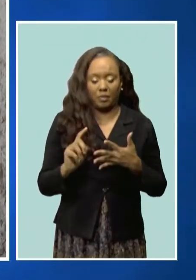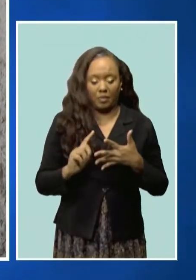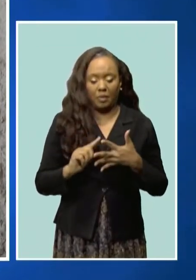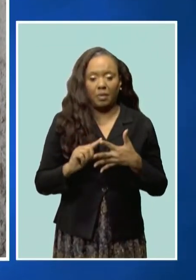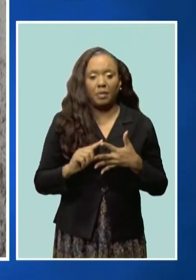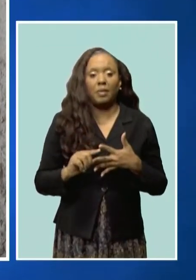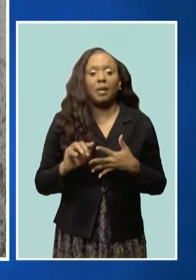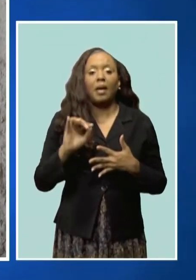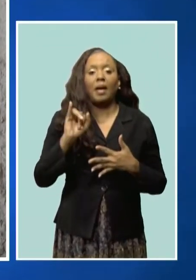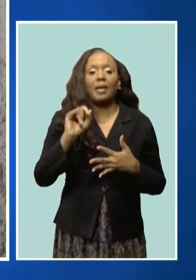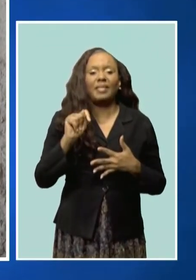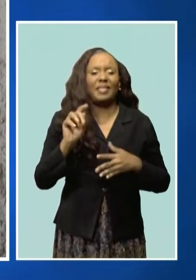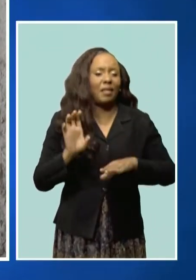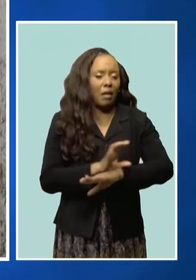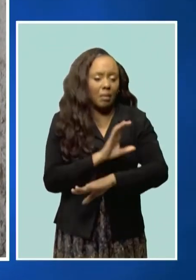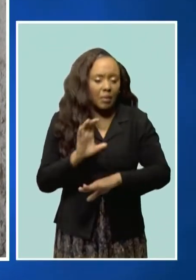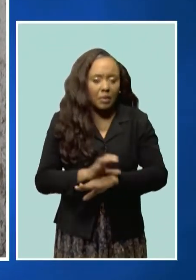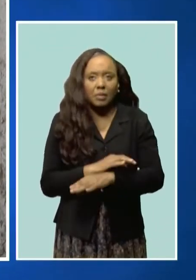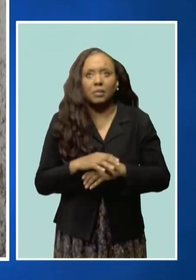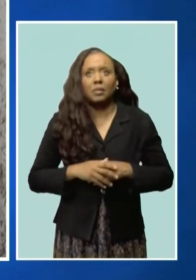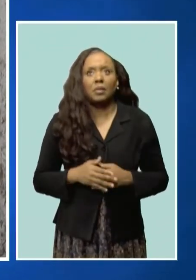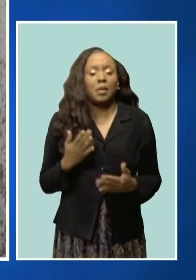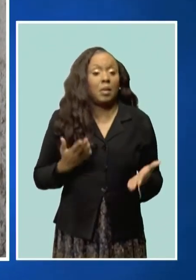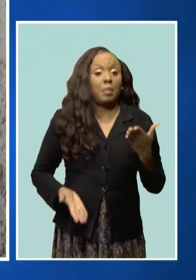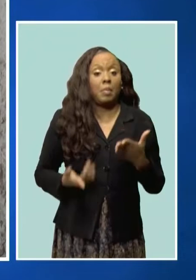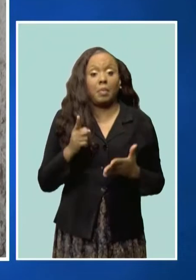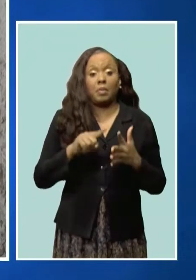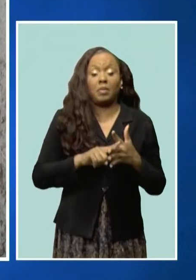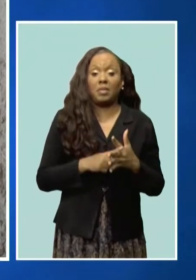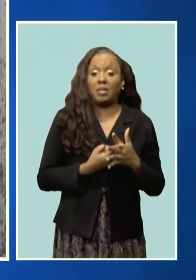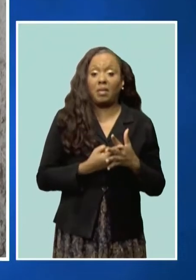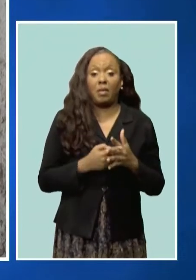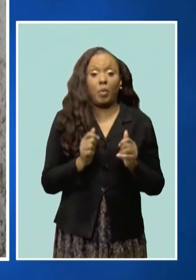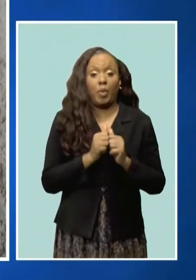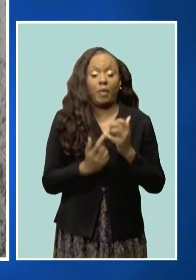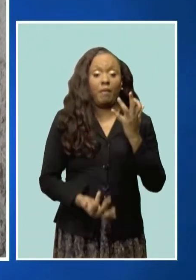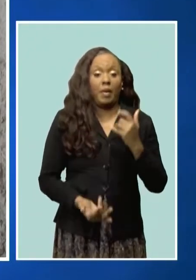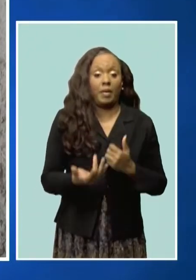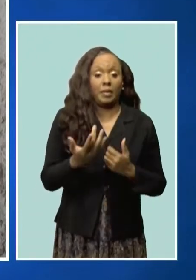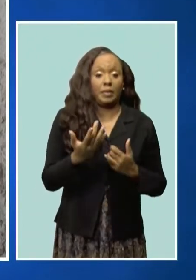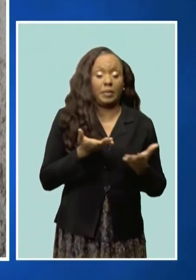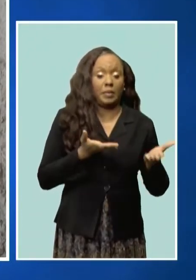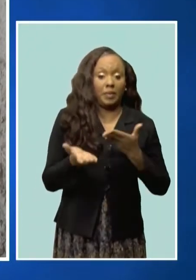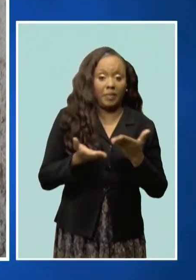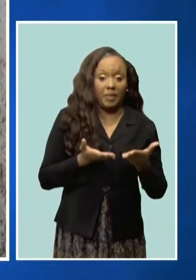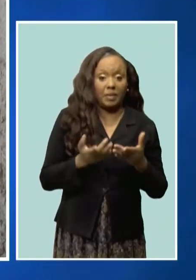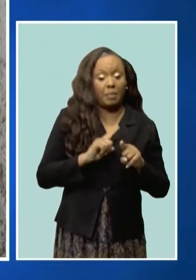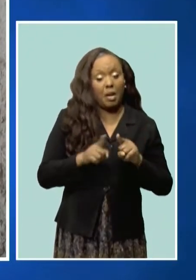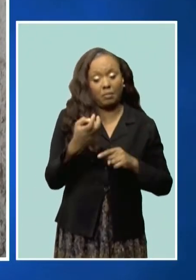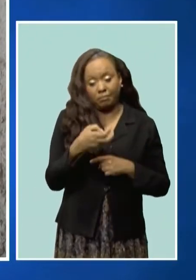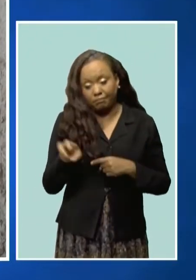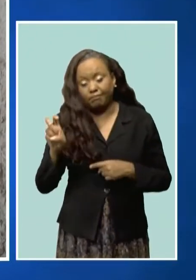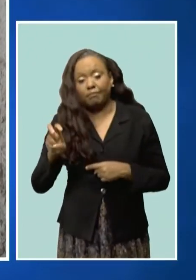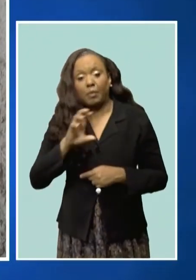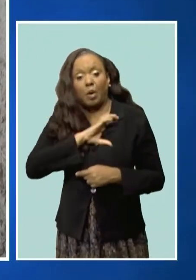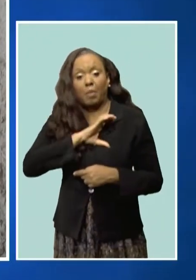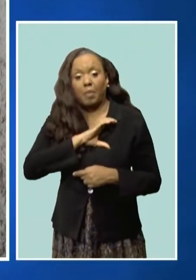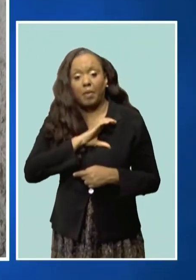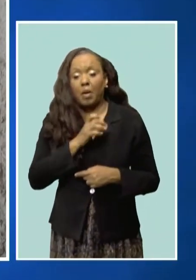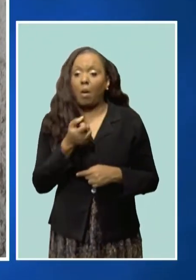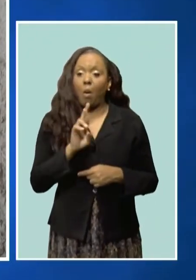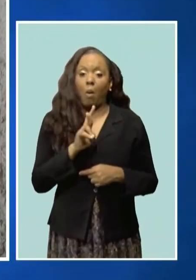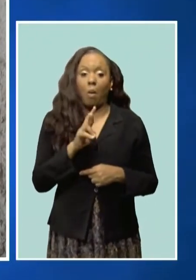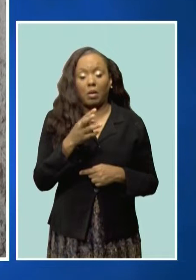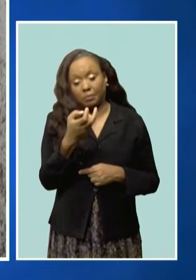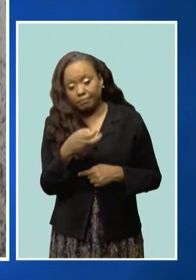sets are there. You may start in the fire service and advance to something else, the police, the BDF, some other area that can benefit our country. So I'm